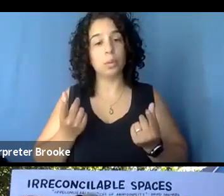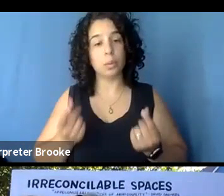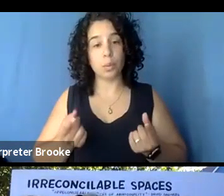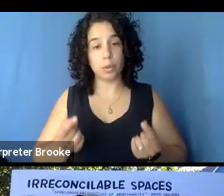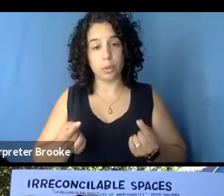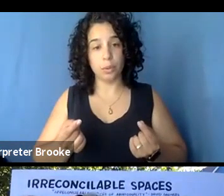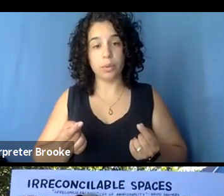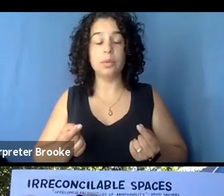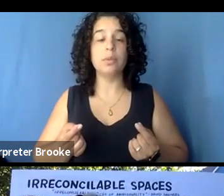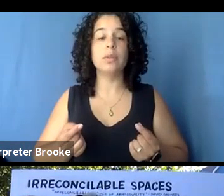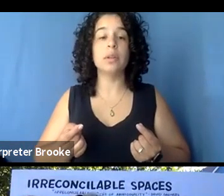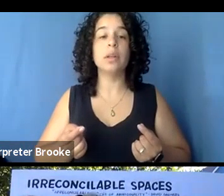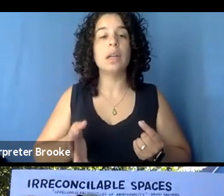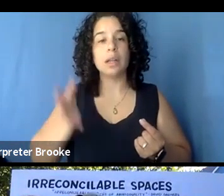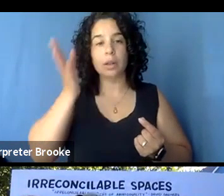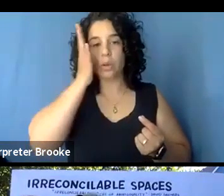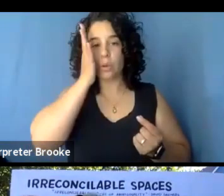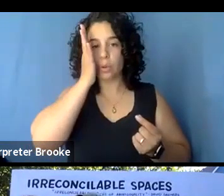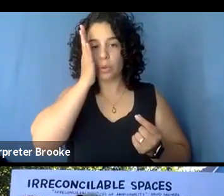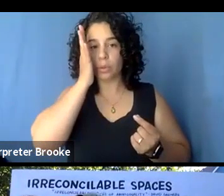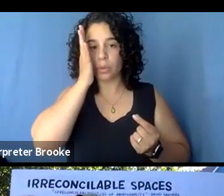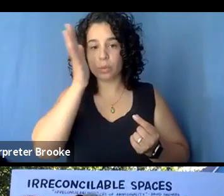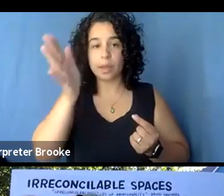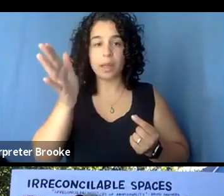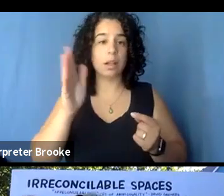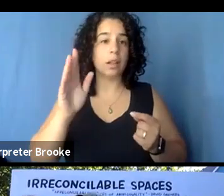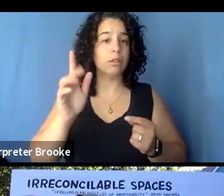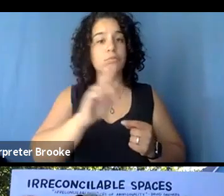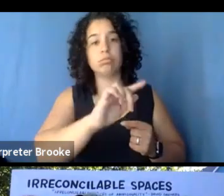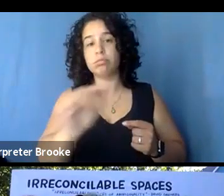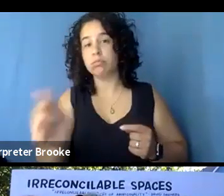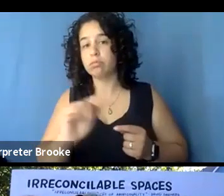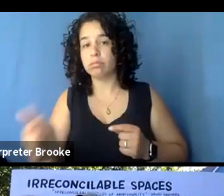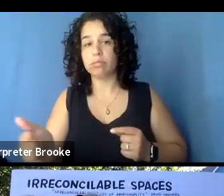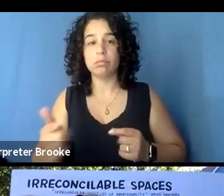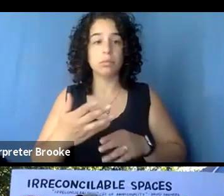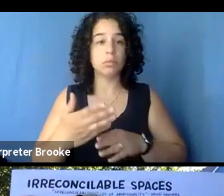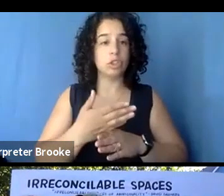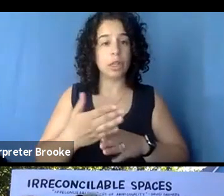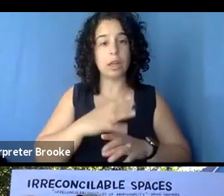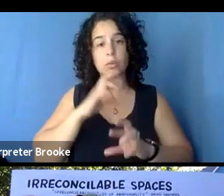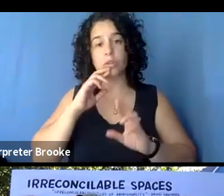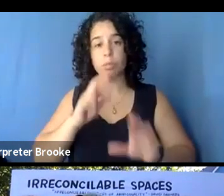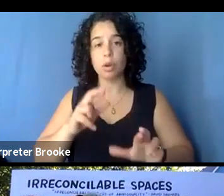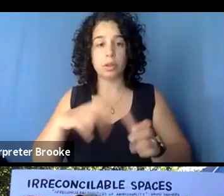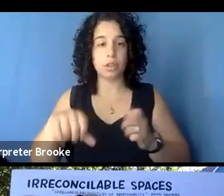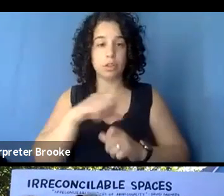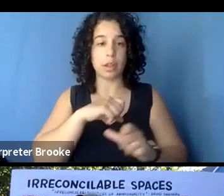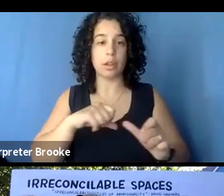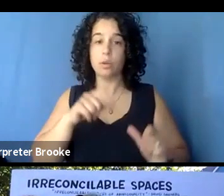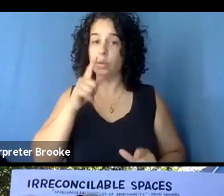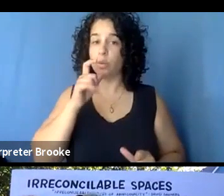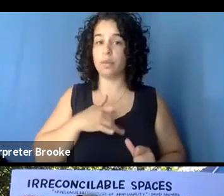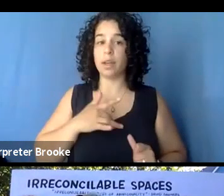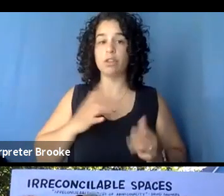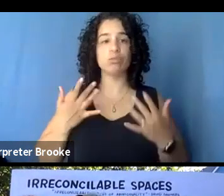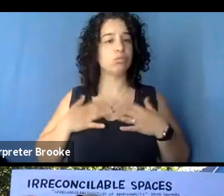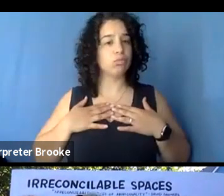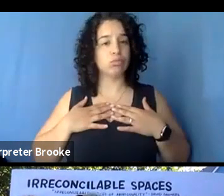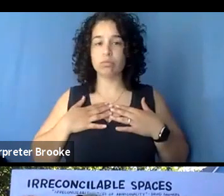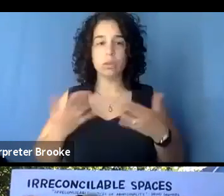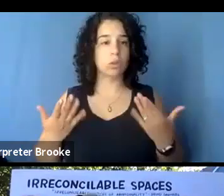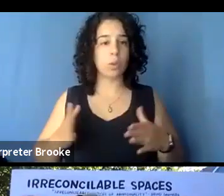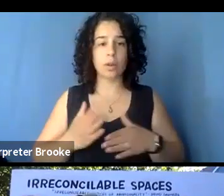say, we are all invited to share and respond. Those who choose not to share at this moment